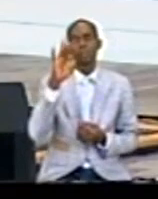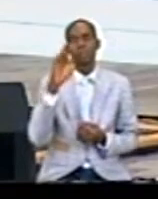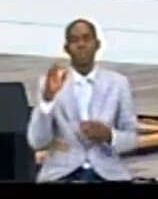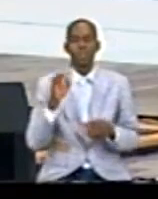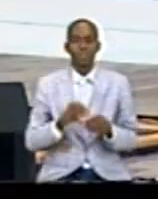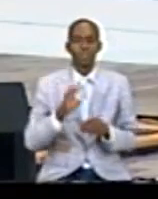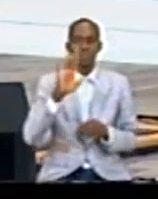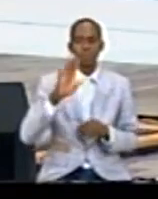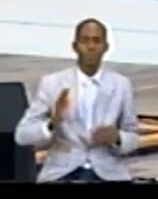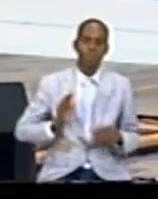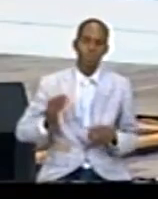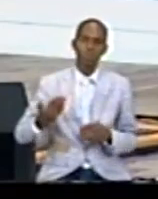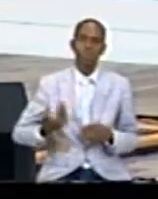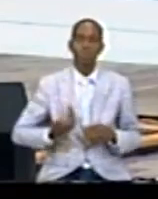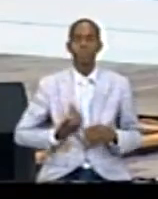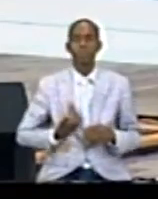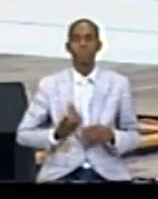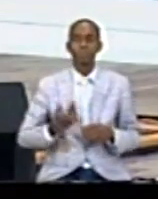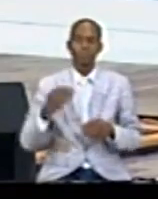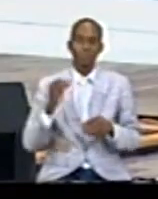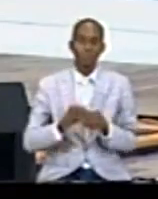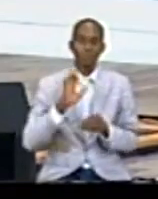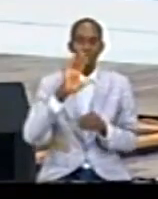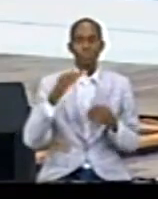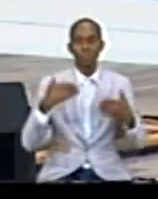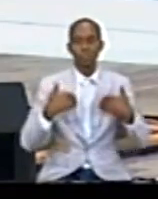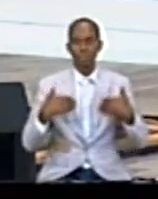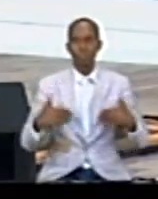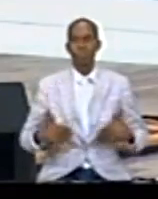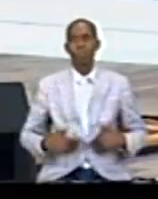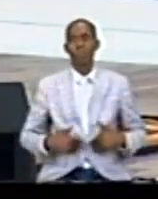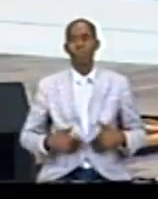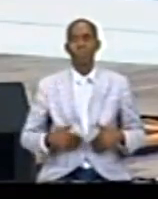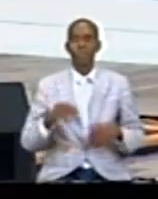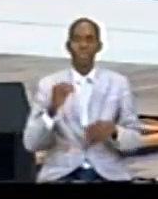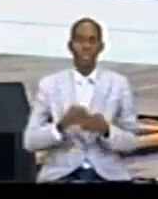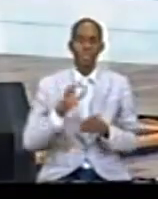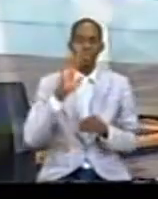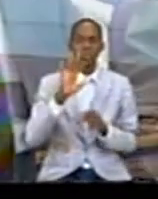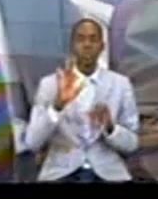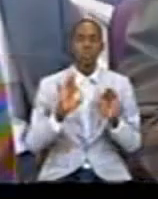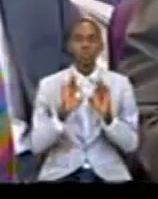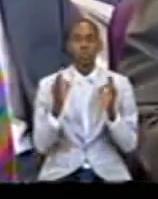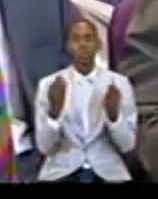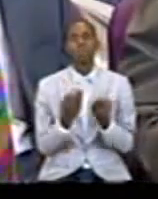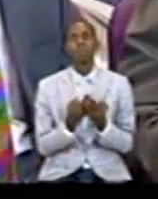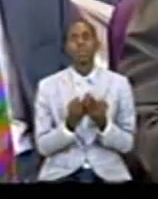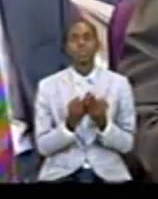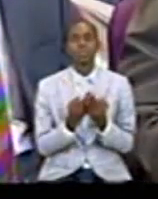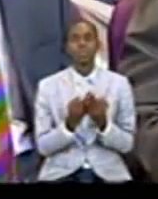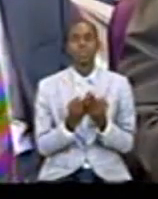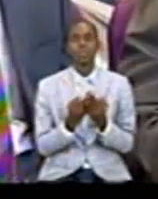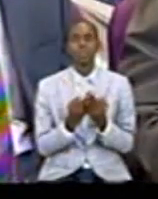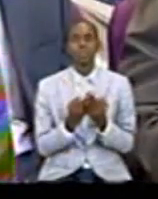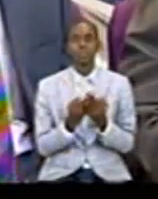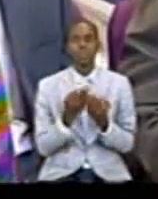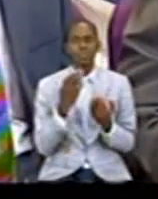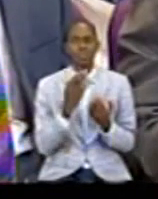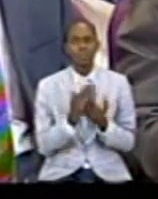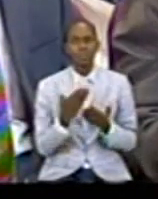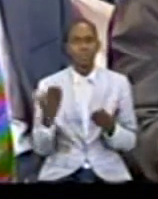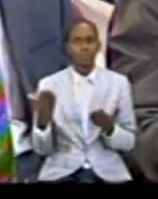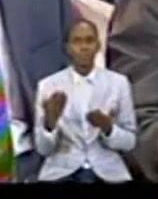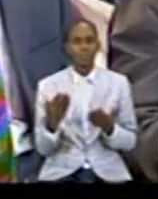your soul, in your body, in your family. Somebody's bringing in